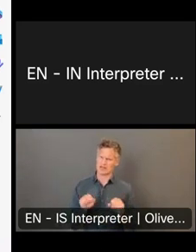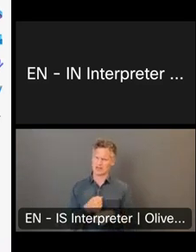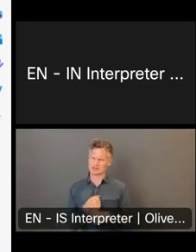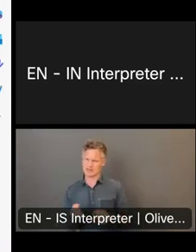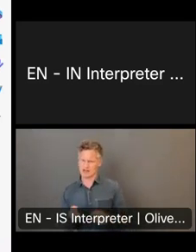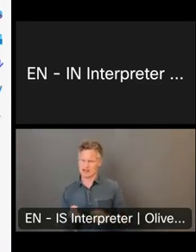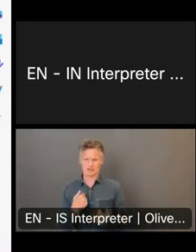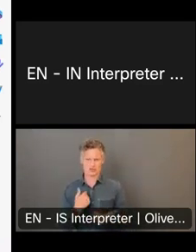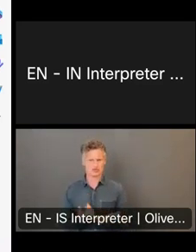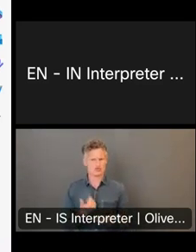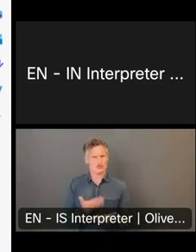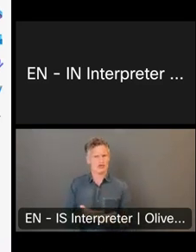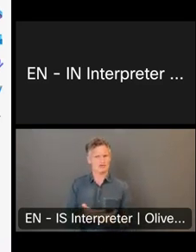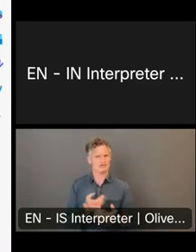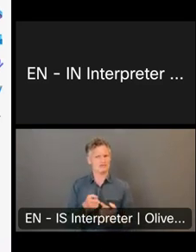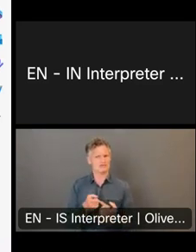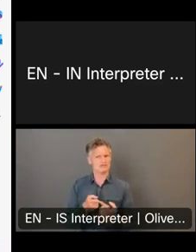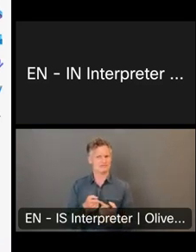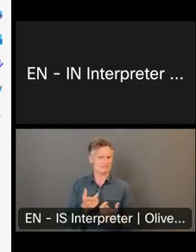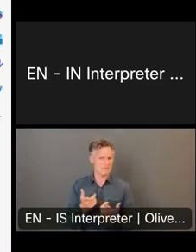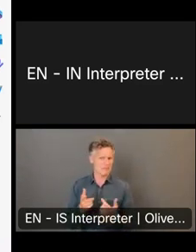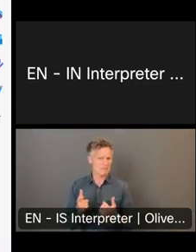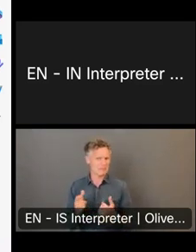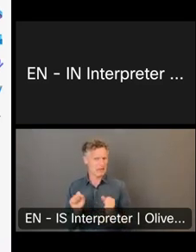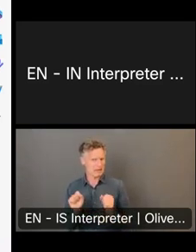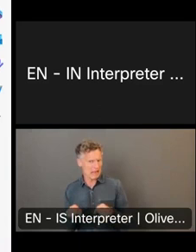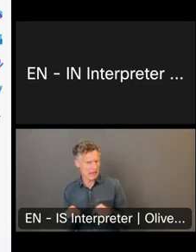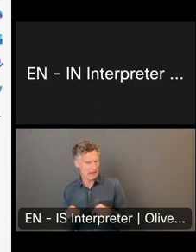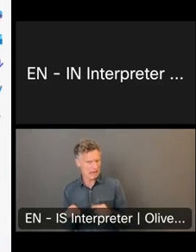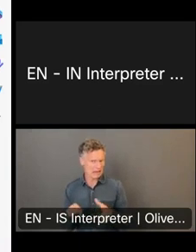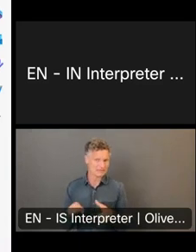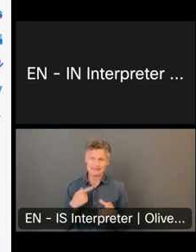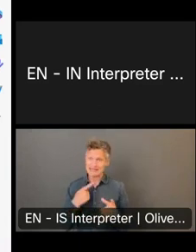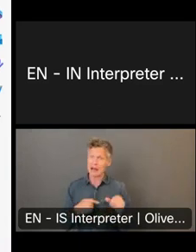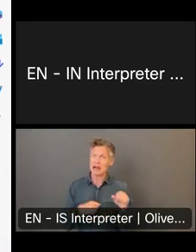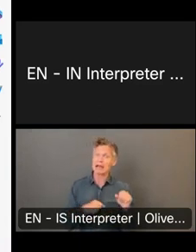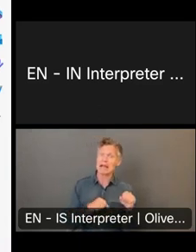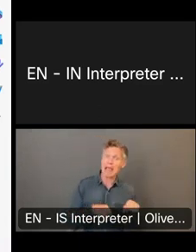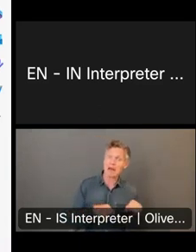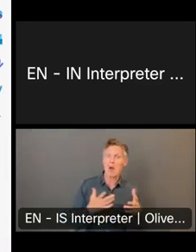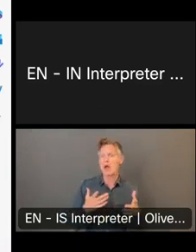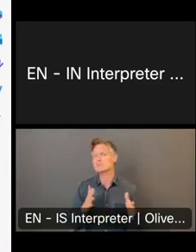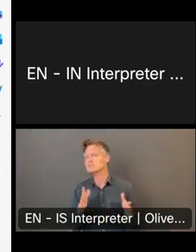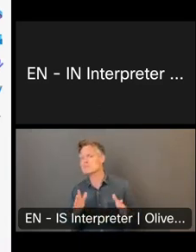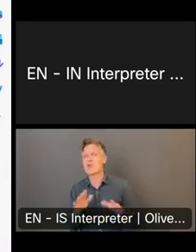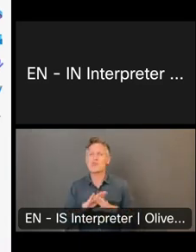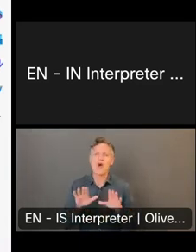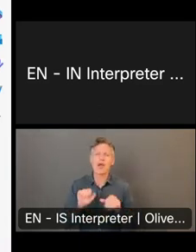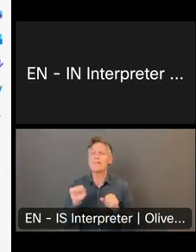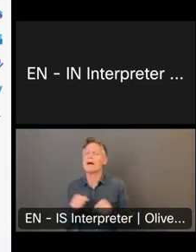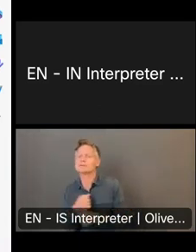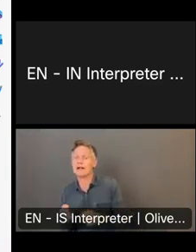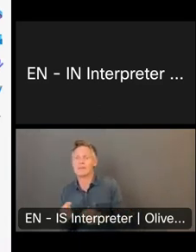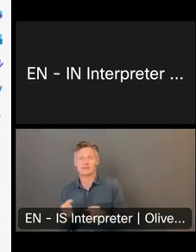the scale from being possible. So we say things like, it's possible or at least not impossible, but we can't say